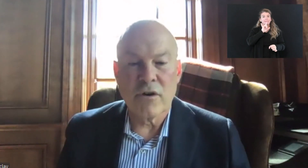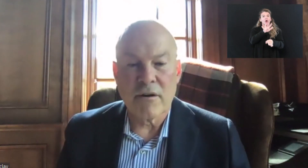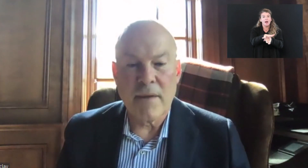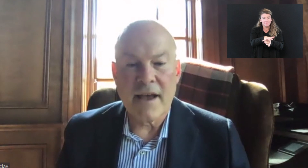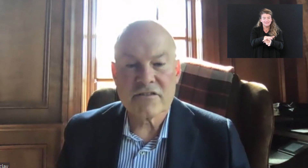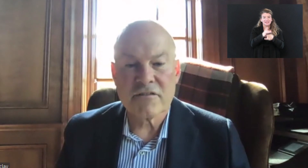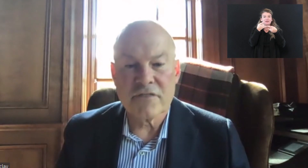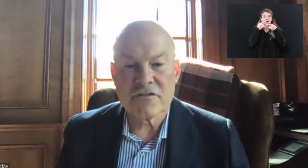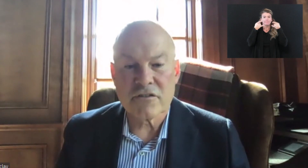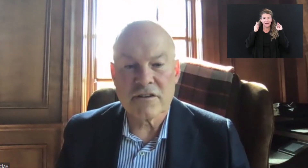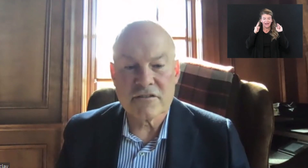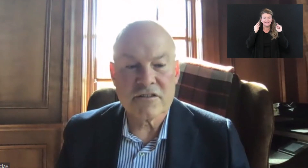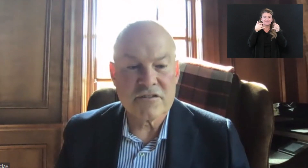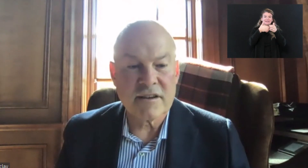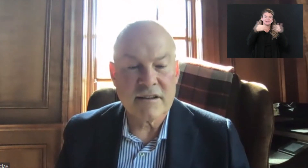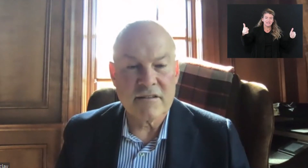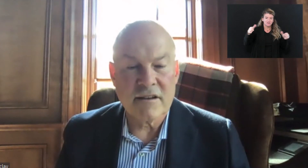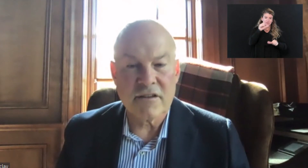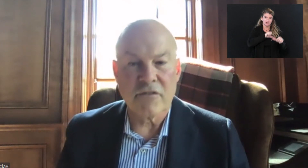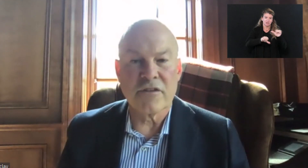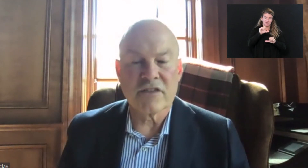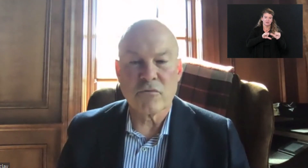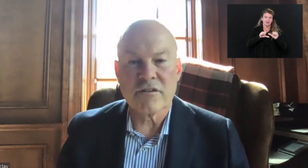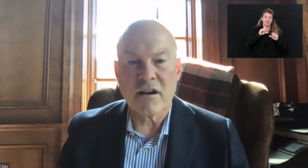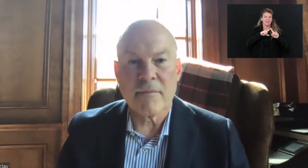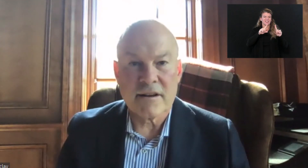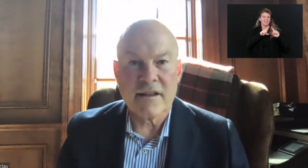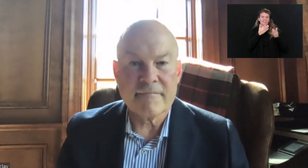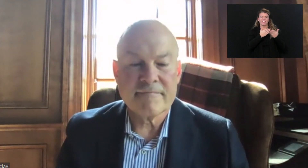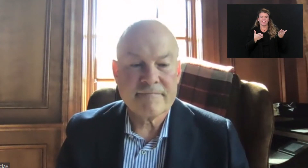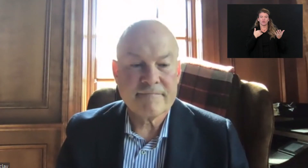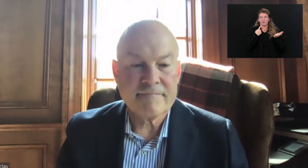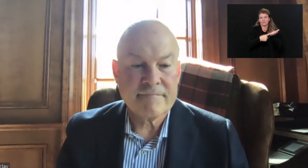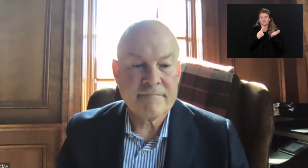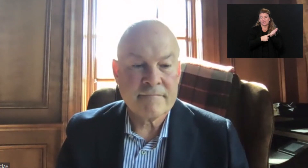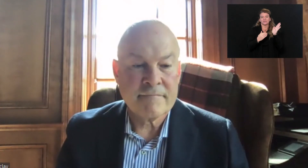to wearing masks and physically distancing and the other things that we talk about a lot.